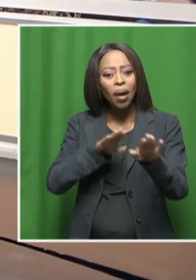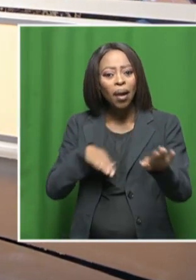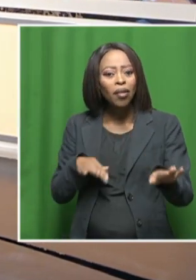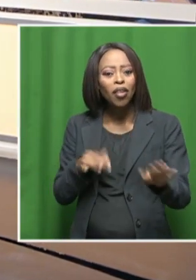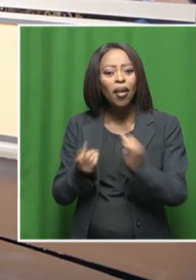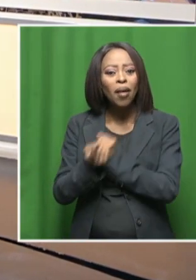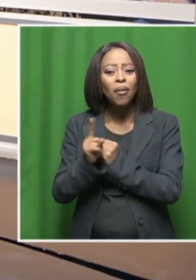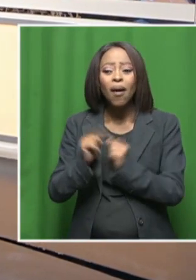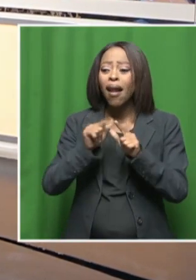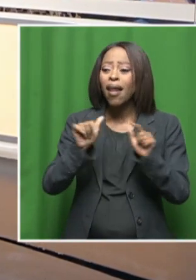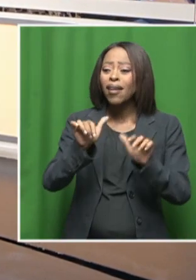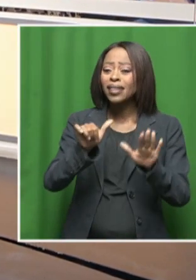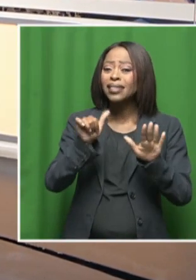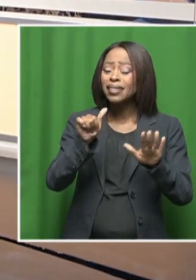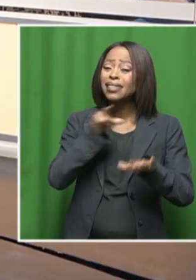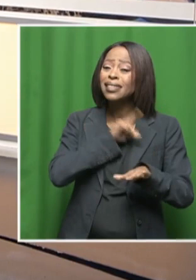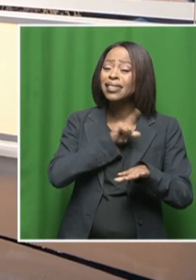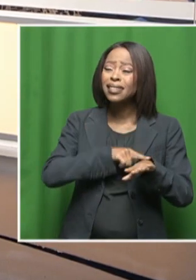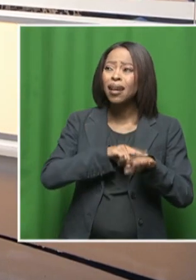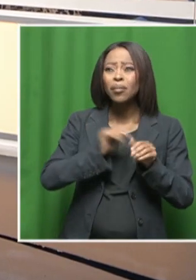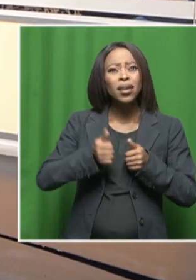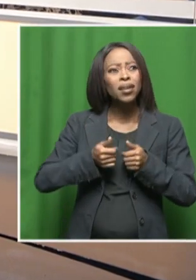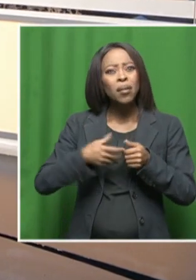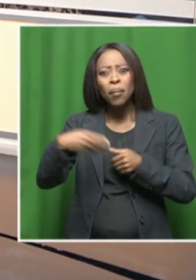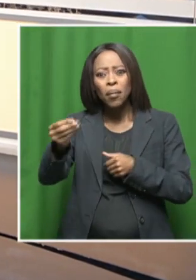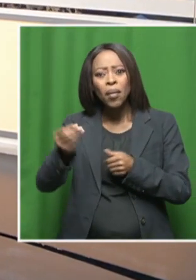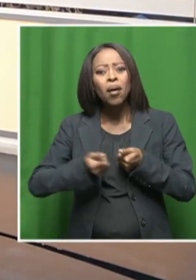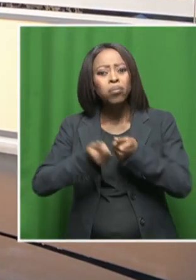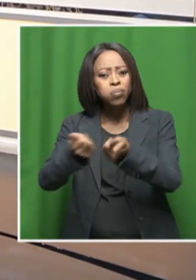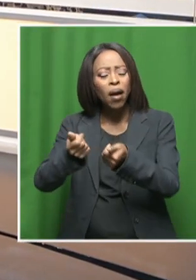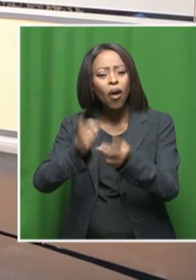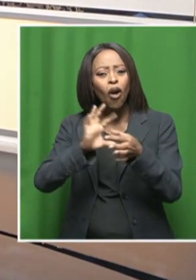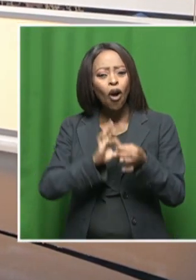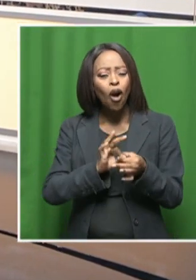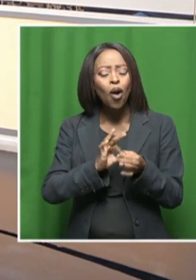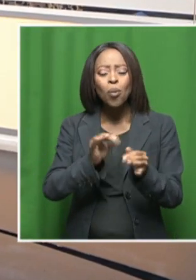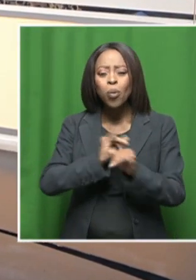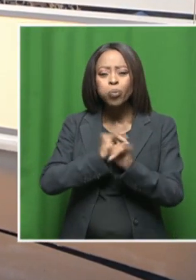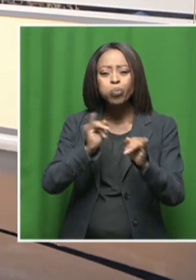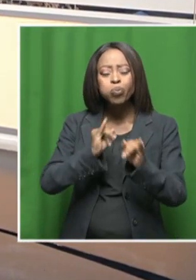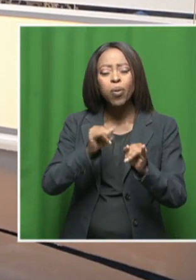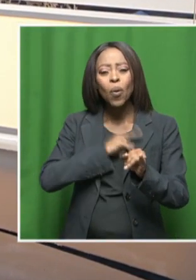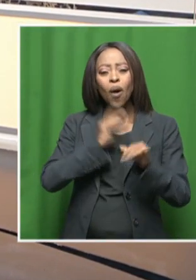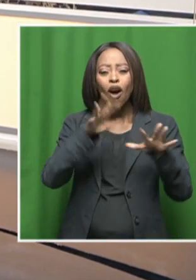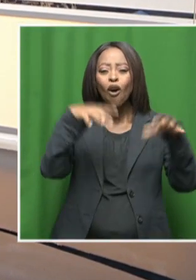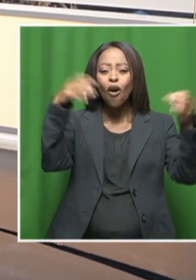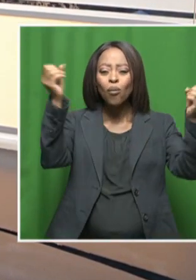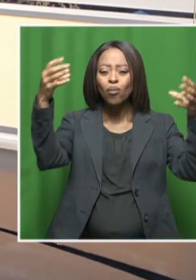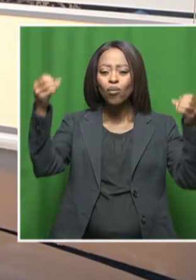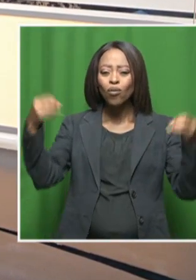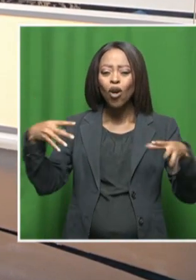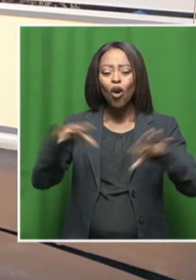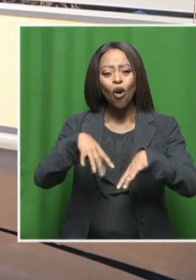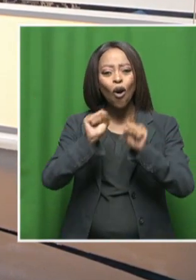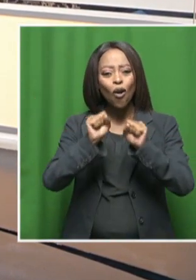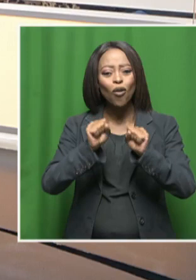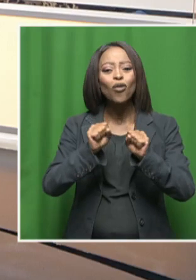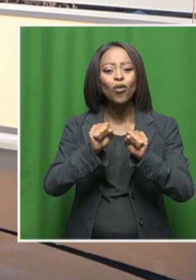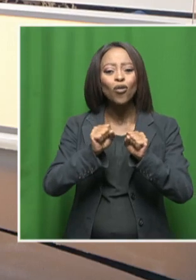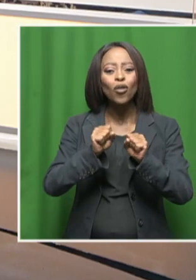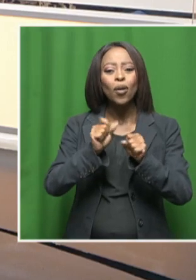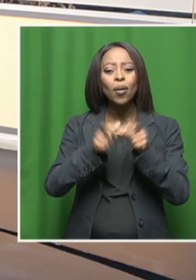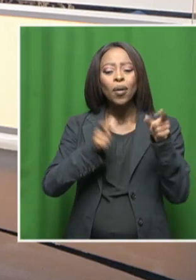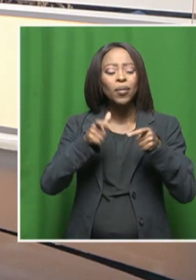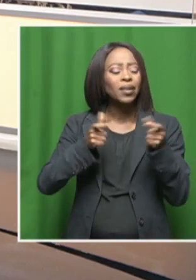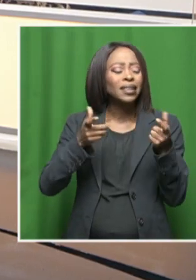When I was going home yesterday, it was crazy. Gridlock because of the traffic lights being out. And of course, people lose their minds when it